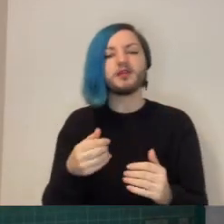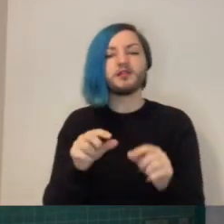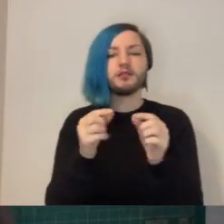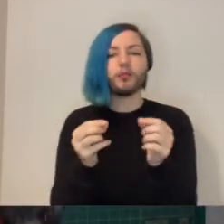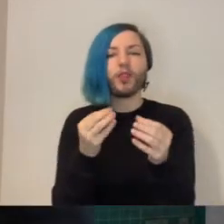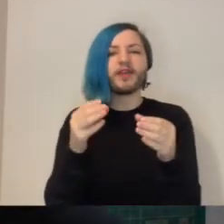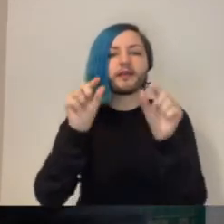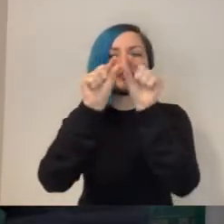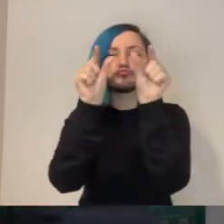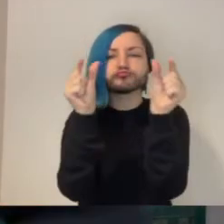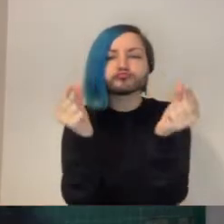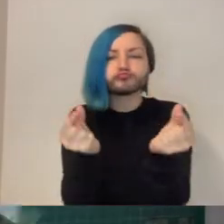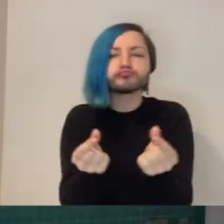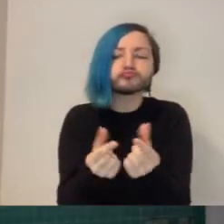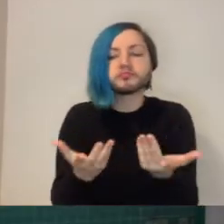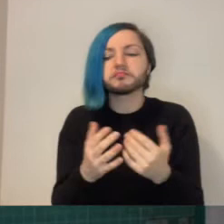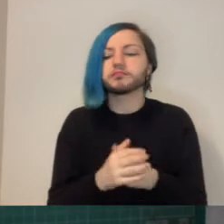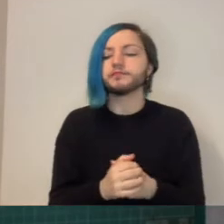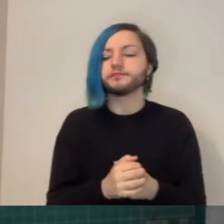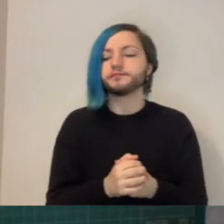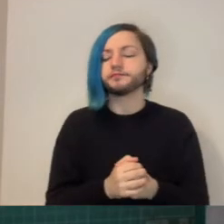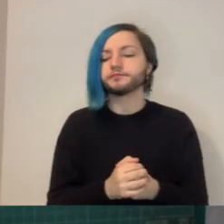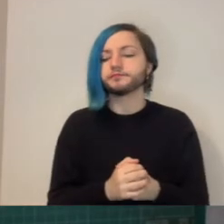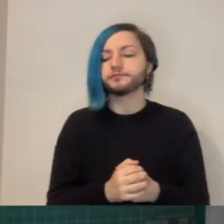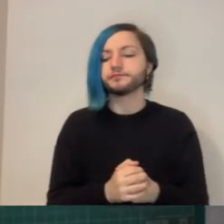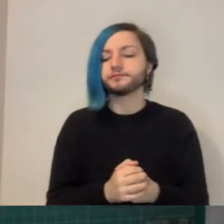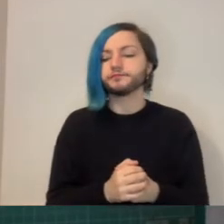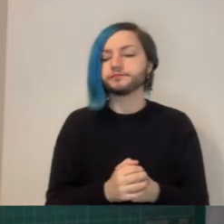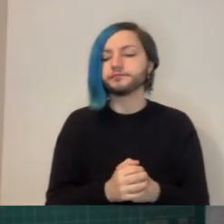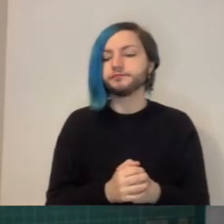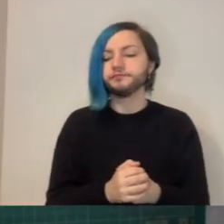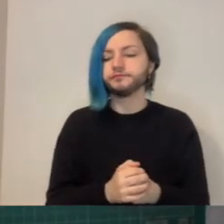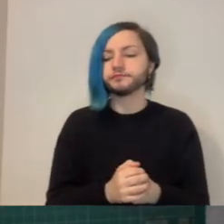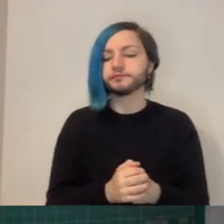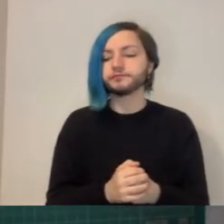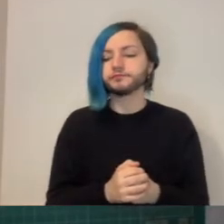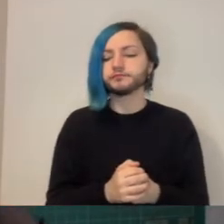You might want to do it thicker, but for now,